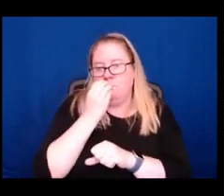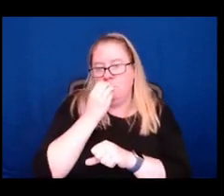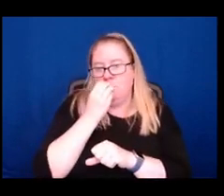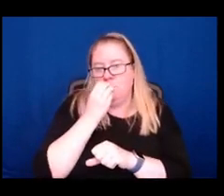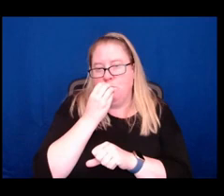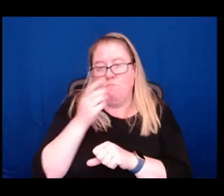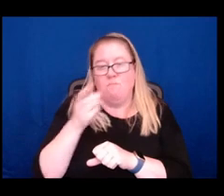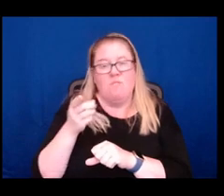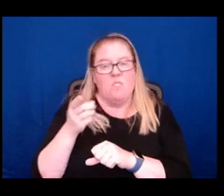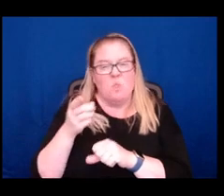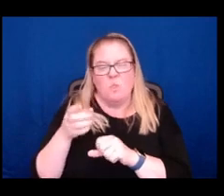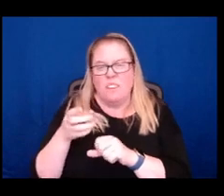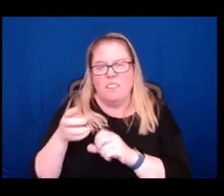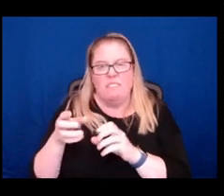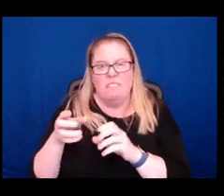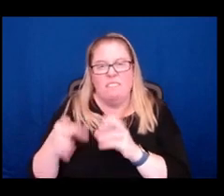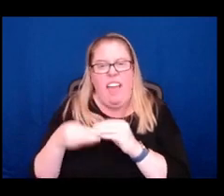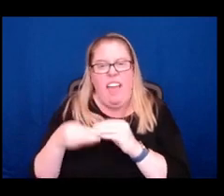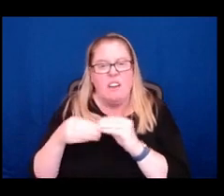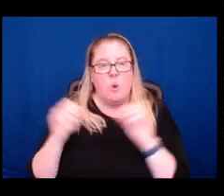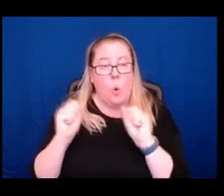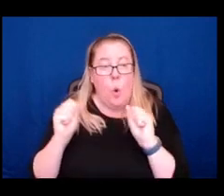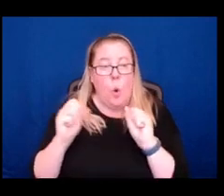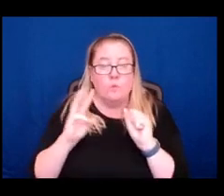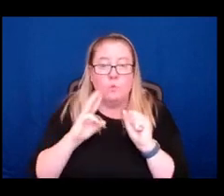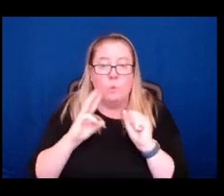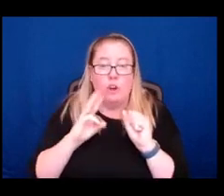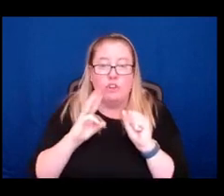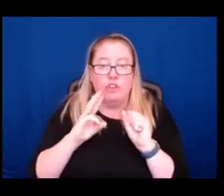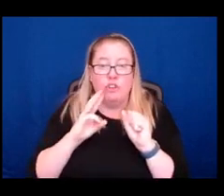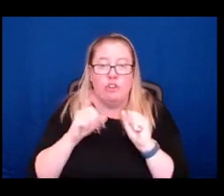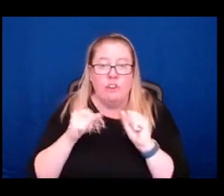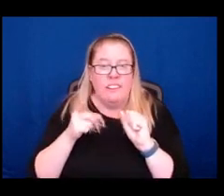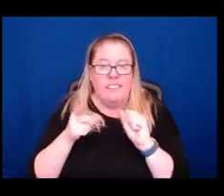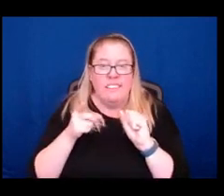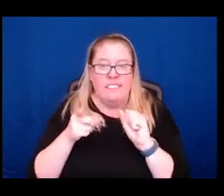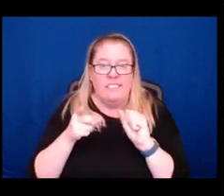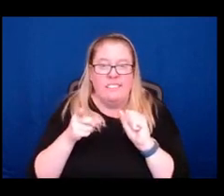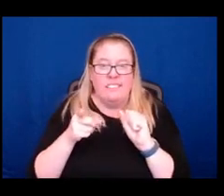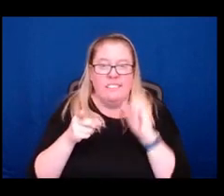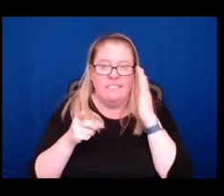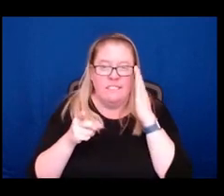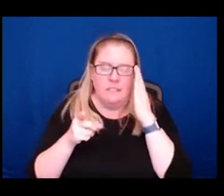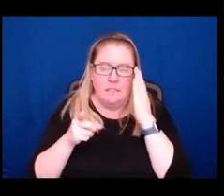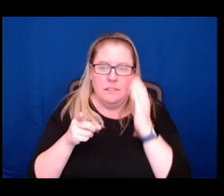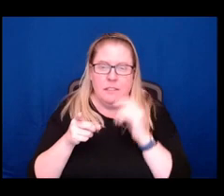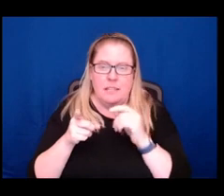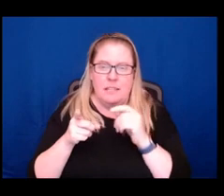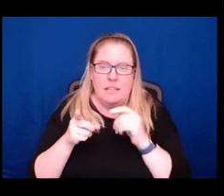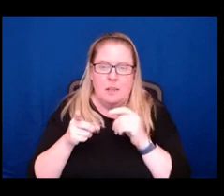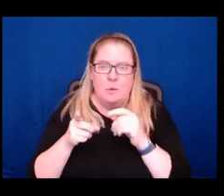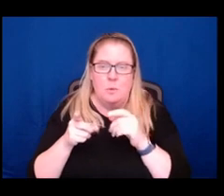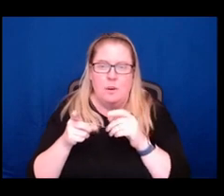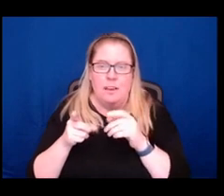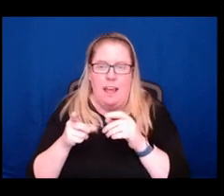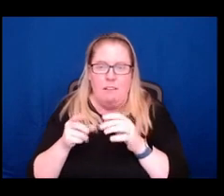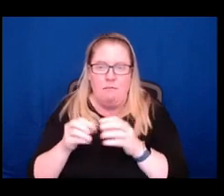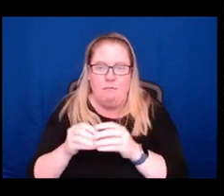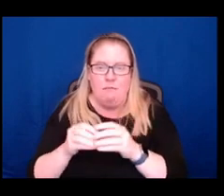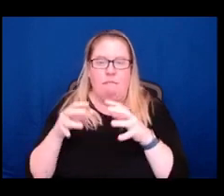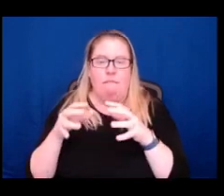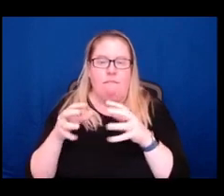water and it will pretty much fluff it up and soften up very quickly. You can put